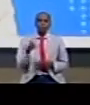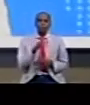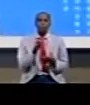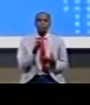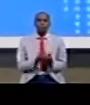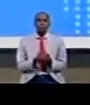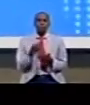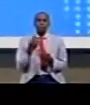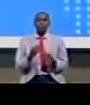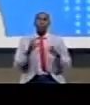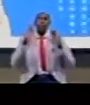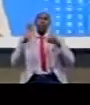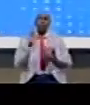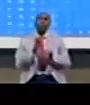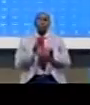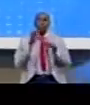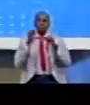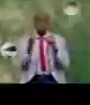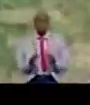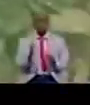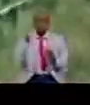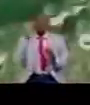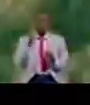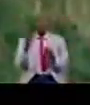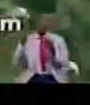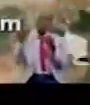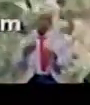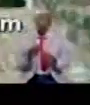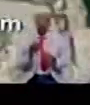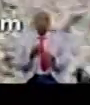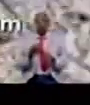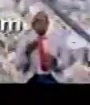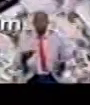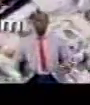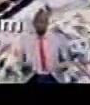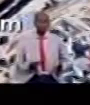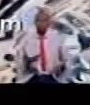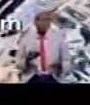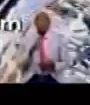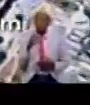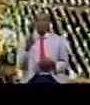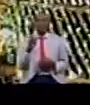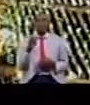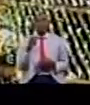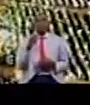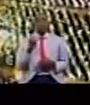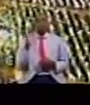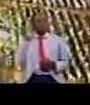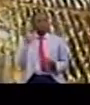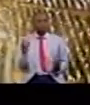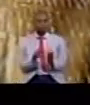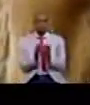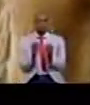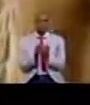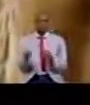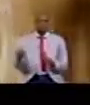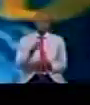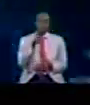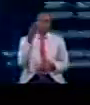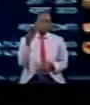name. Of all these children, oh Lord. I have the Lord has given to me. They are for signs.